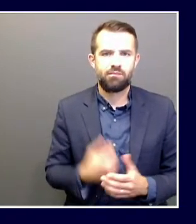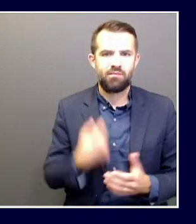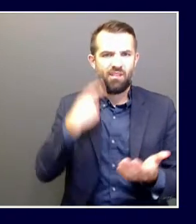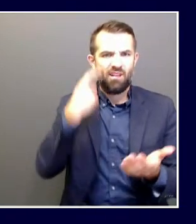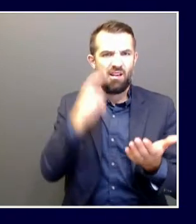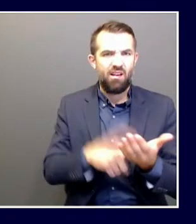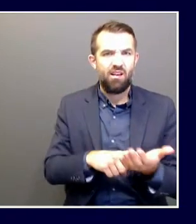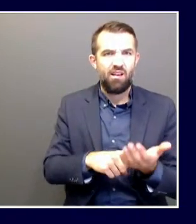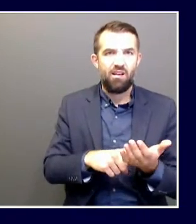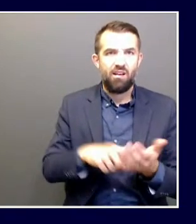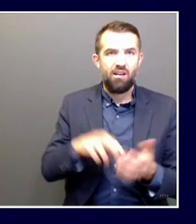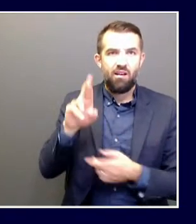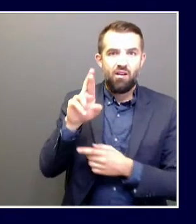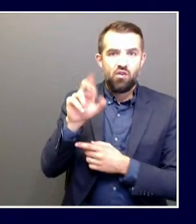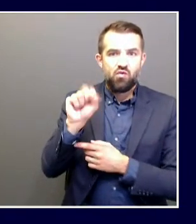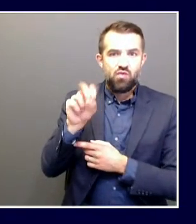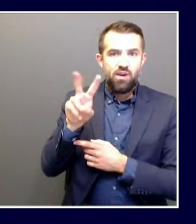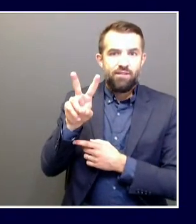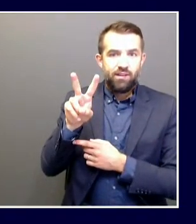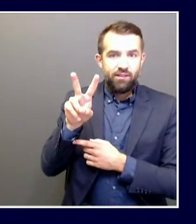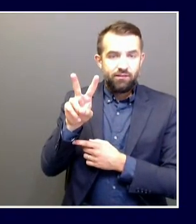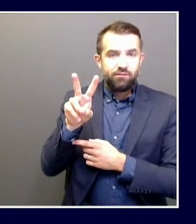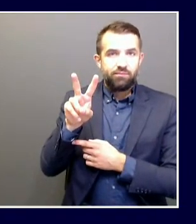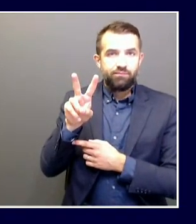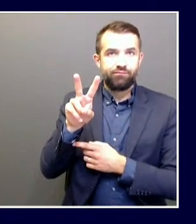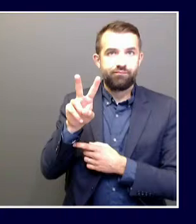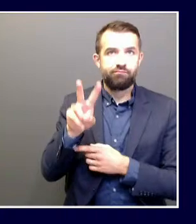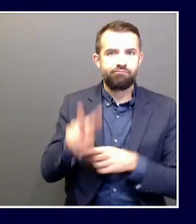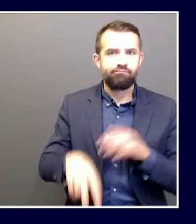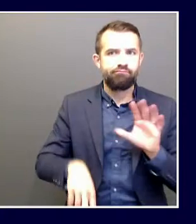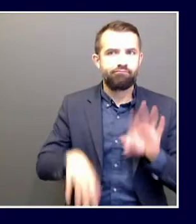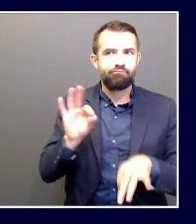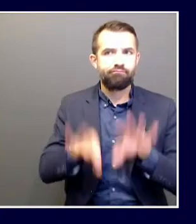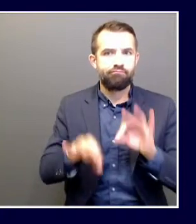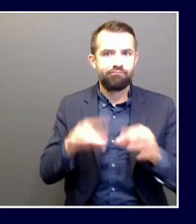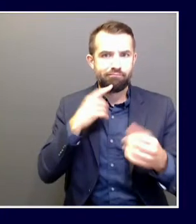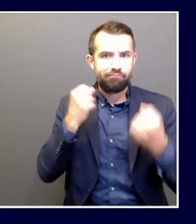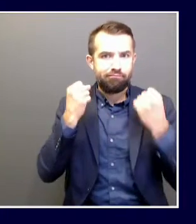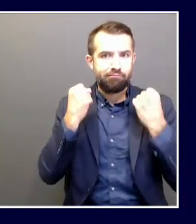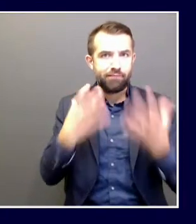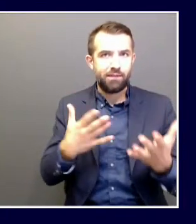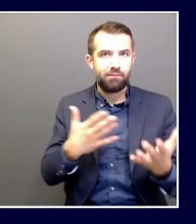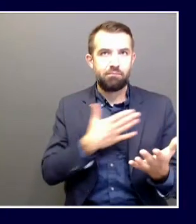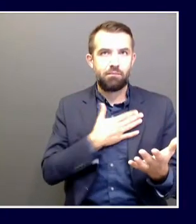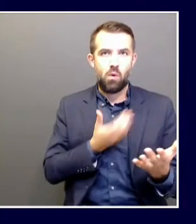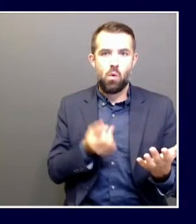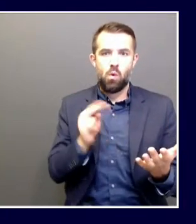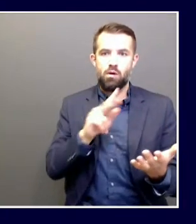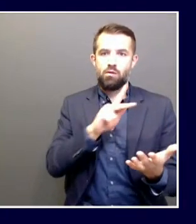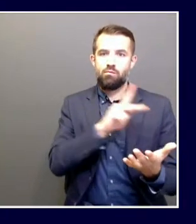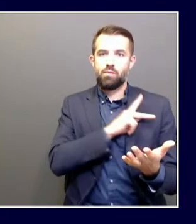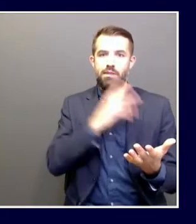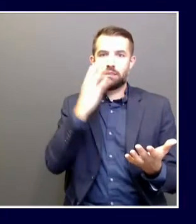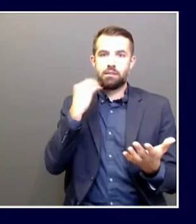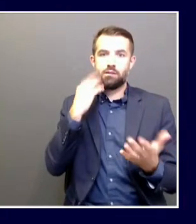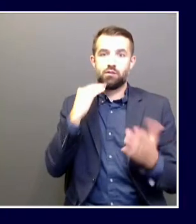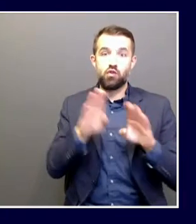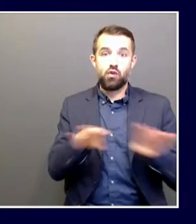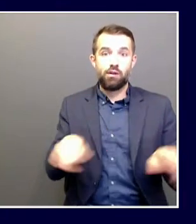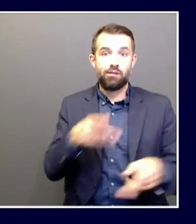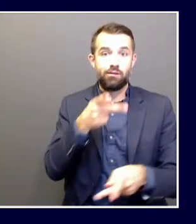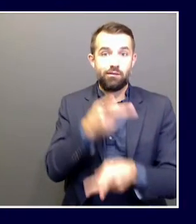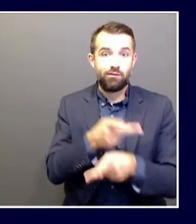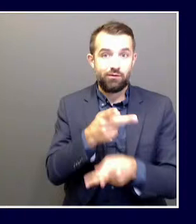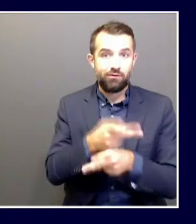from a personal standpoint, at daycares and things. We've heard about more cases than I'd ever heard of